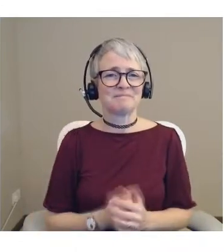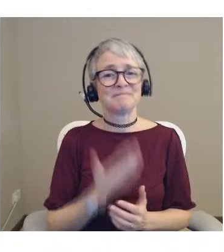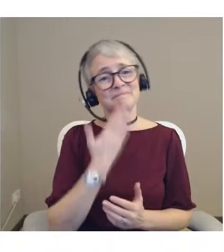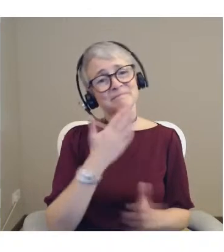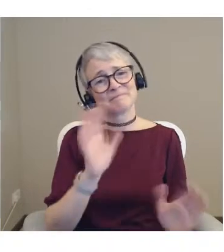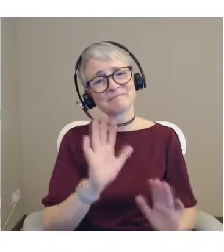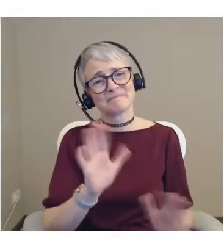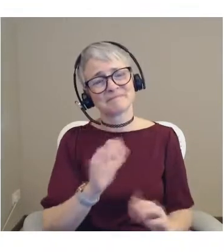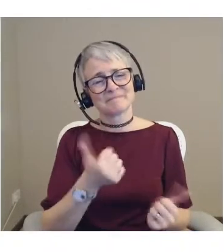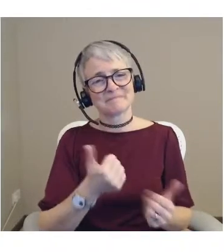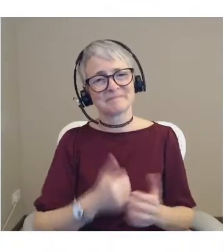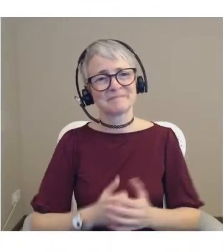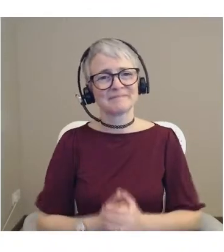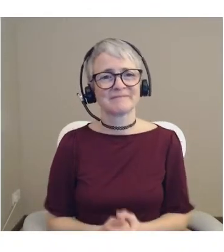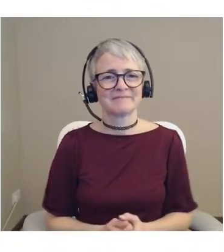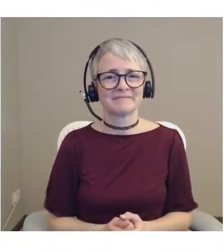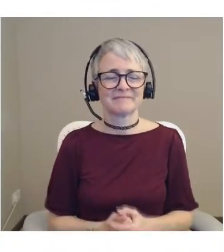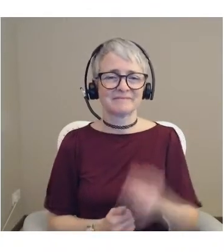Amy.